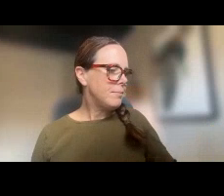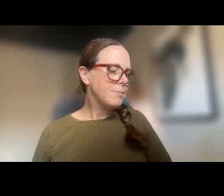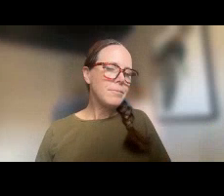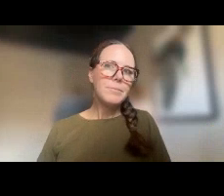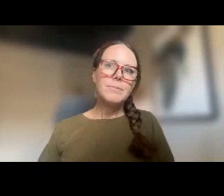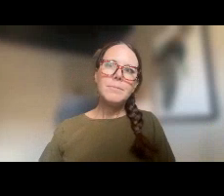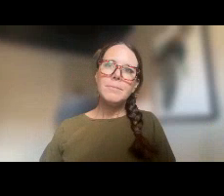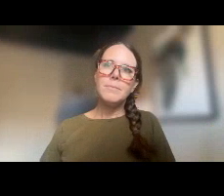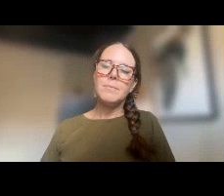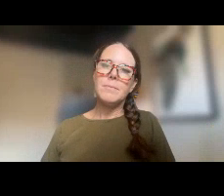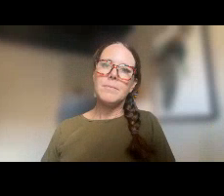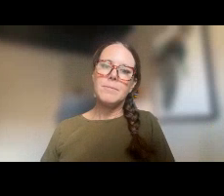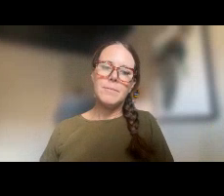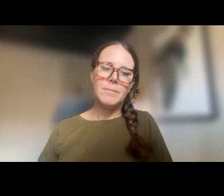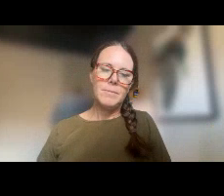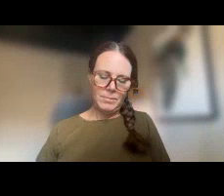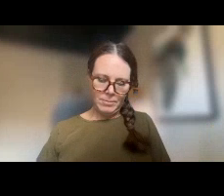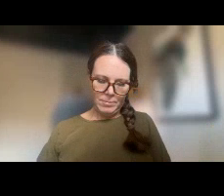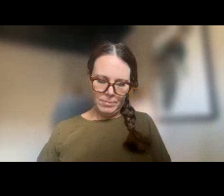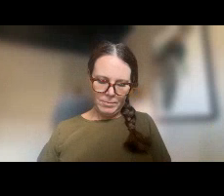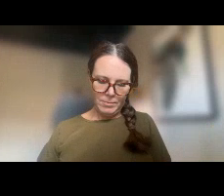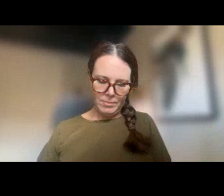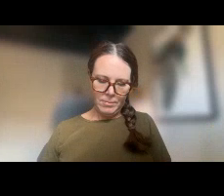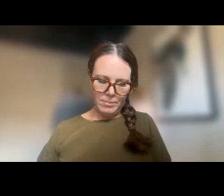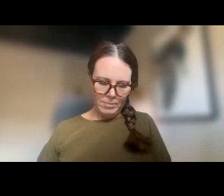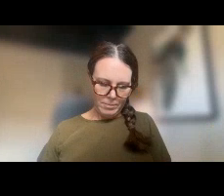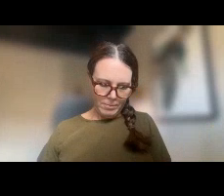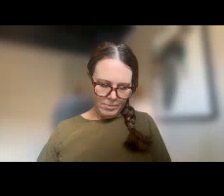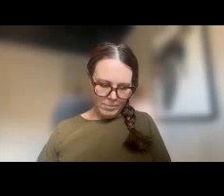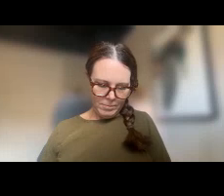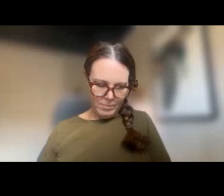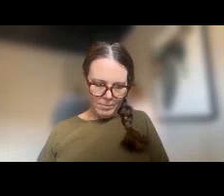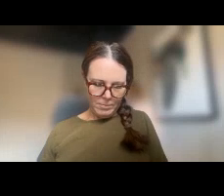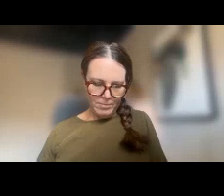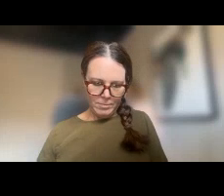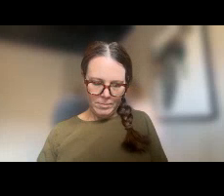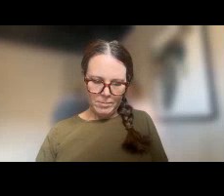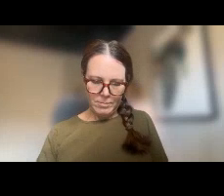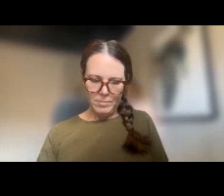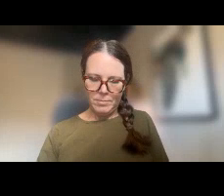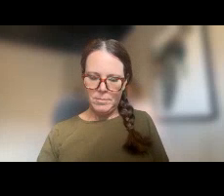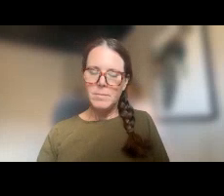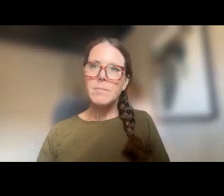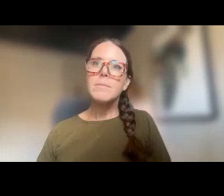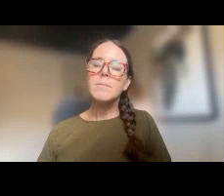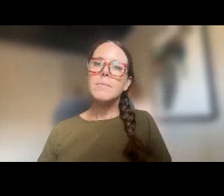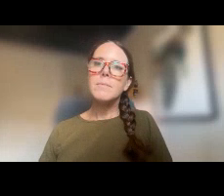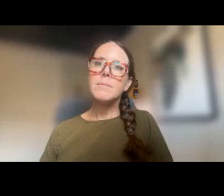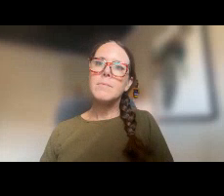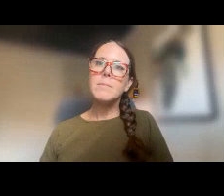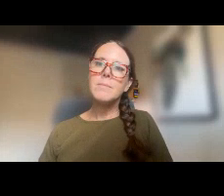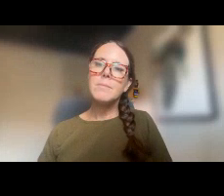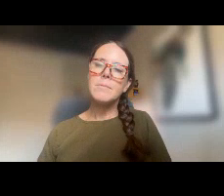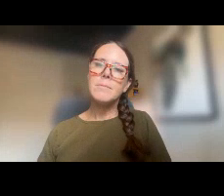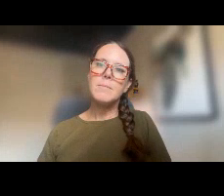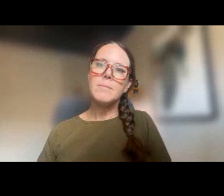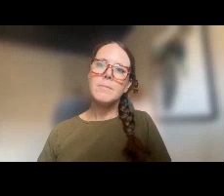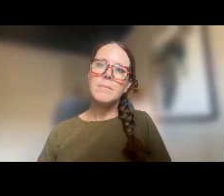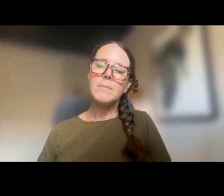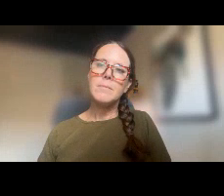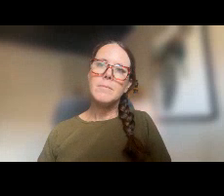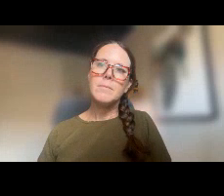2 years, doesn't trigger till next year because we didn't start this till last year. So last year, any applicant